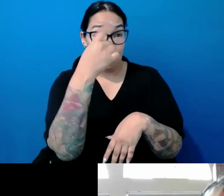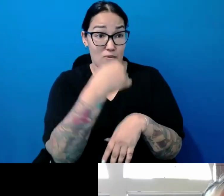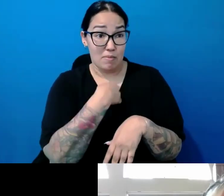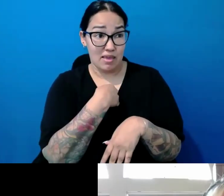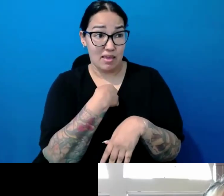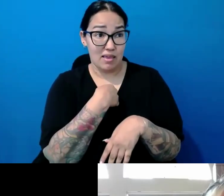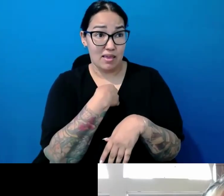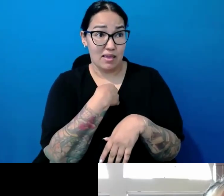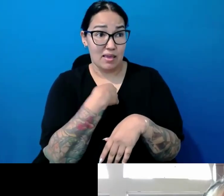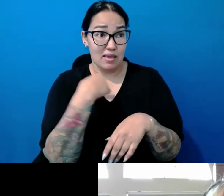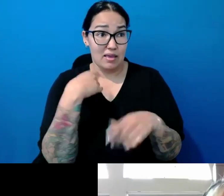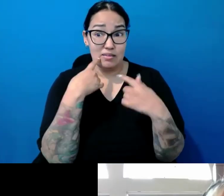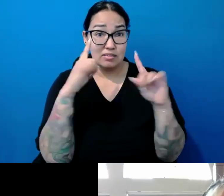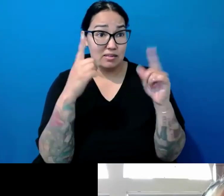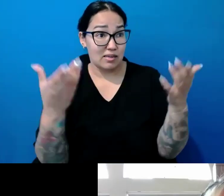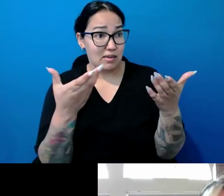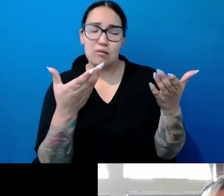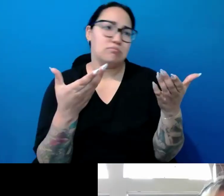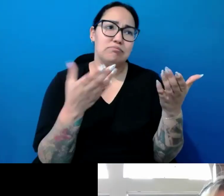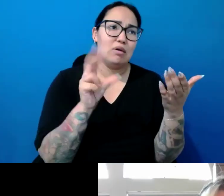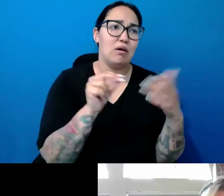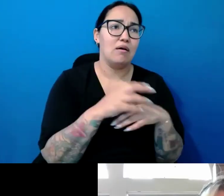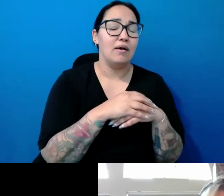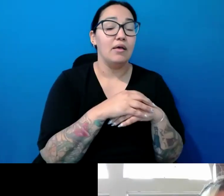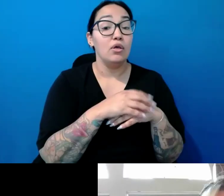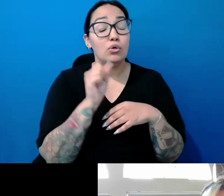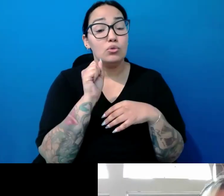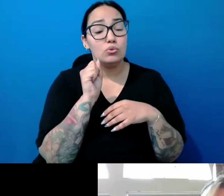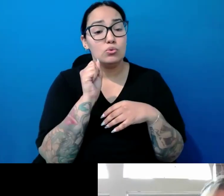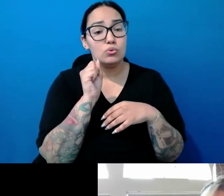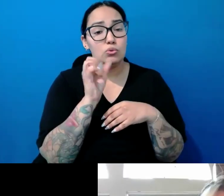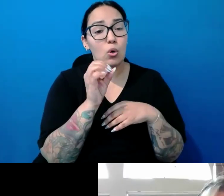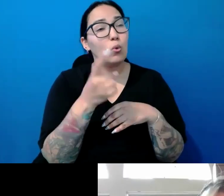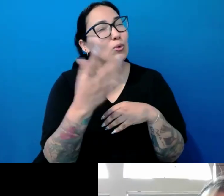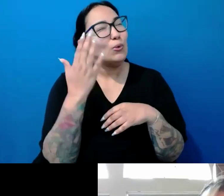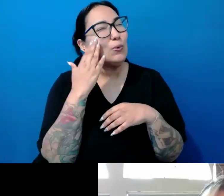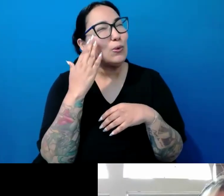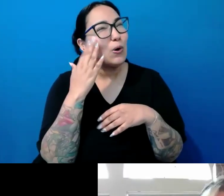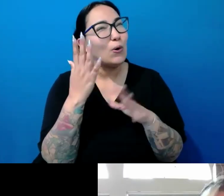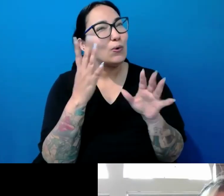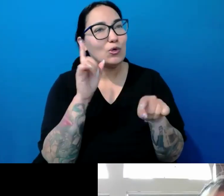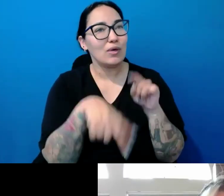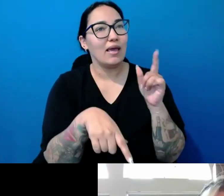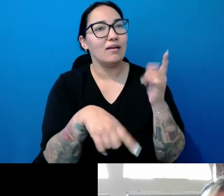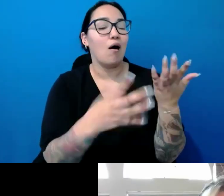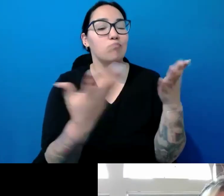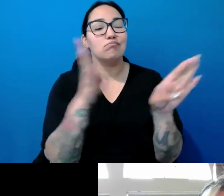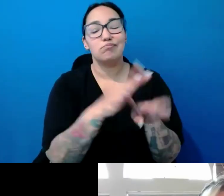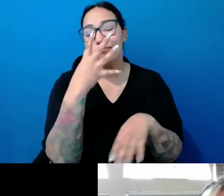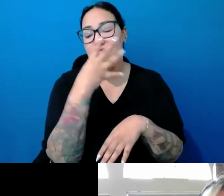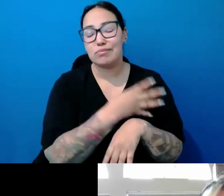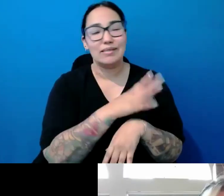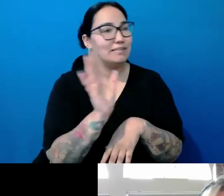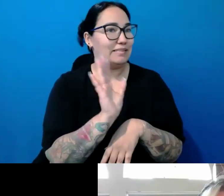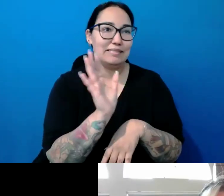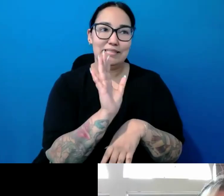don't think I would have made it." You just, once you know it, it's like you can't shut the door to it, and all